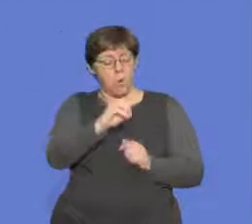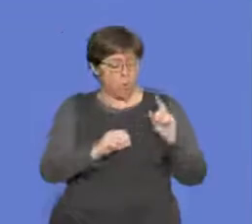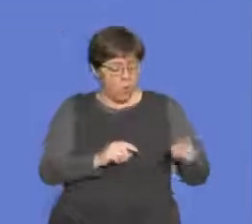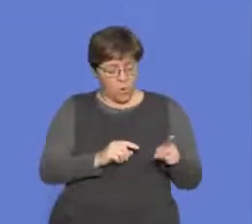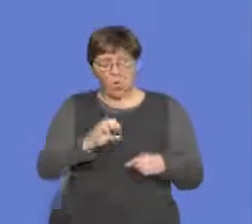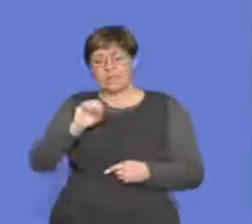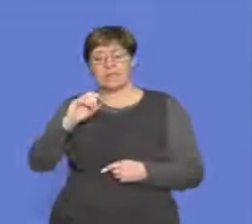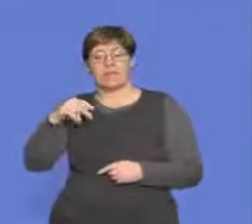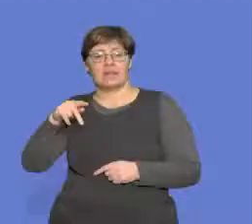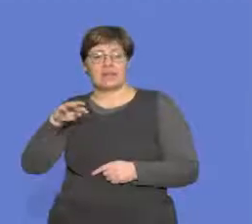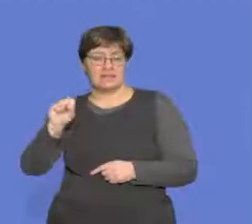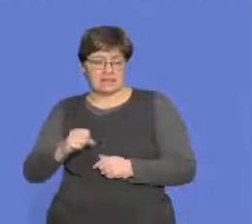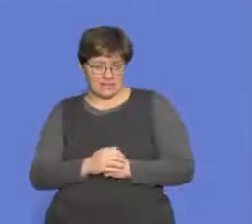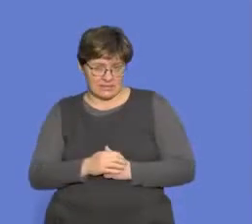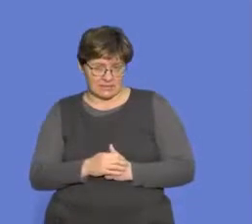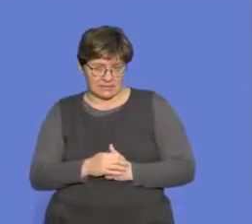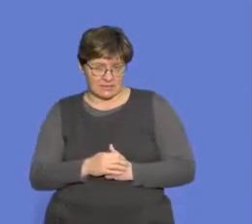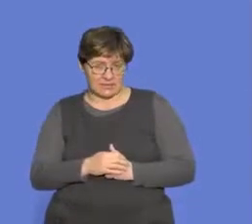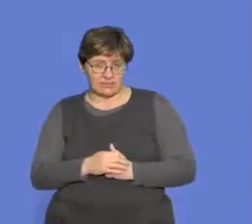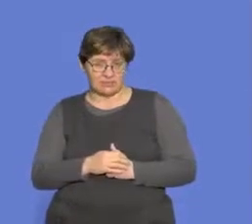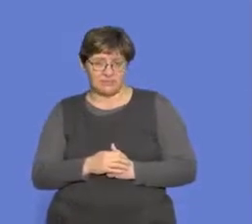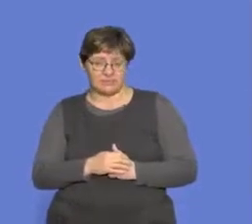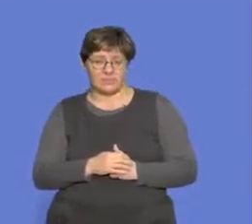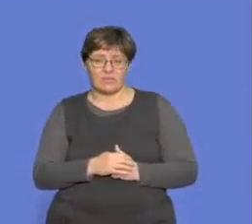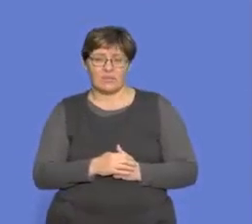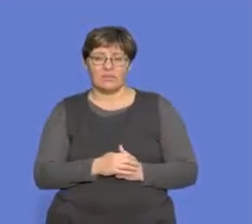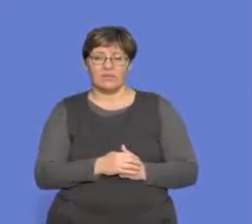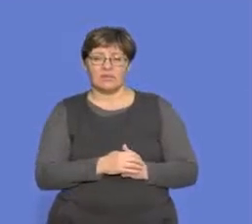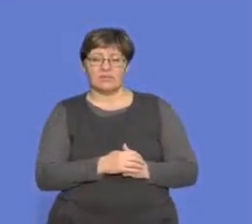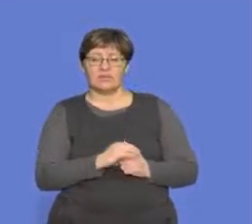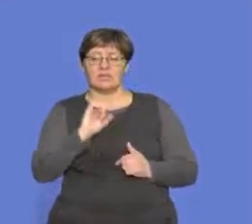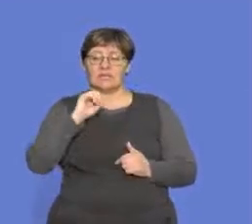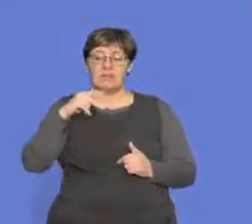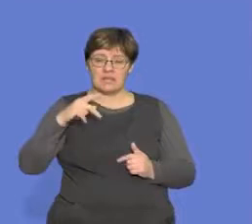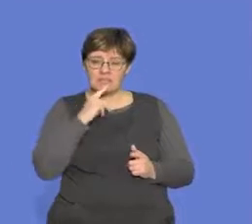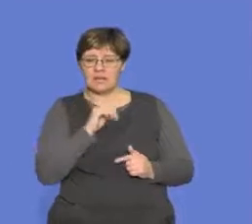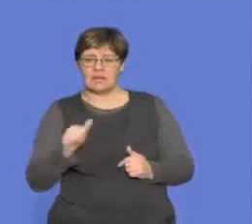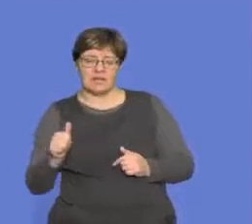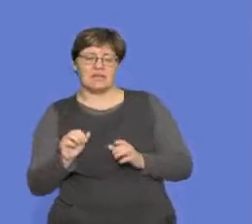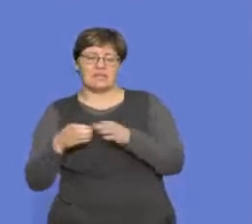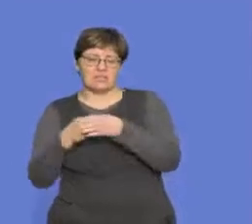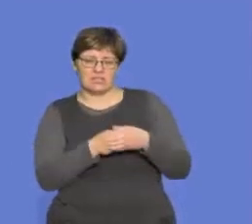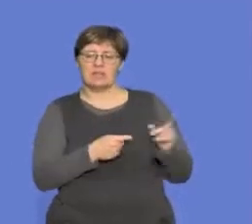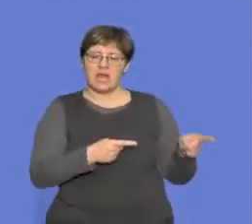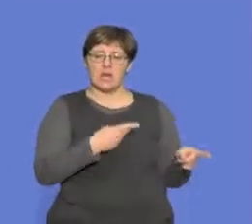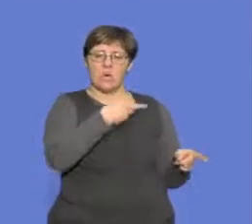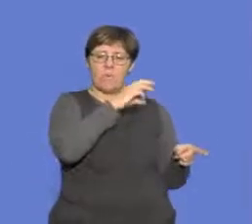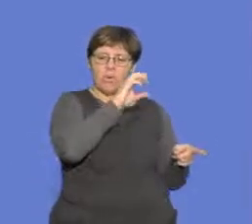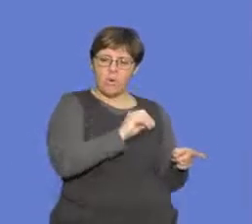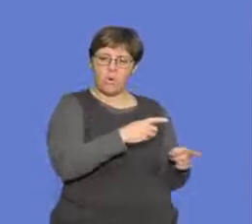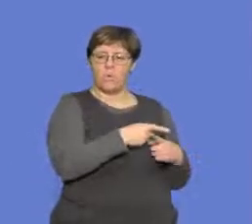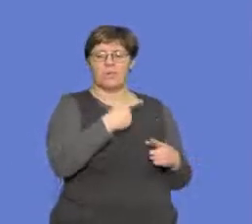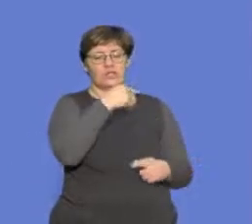belong to is called Homo. So Homo refers to the genus, and sapiens refers to the species. Again, this